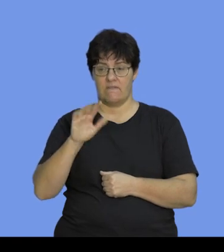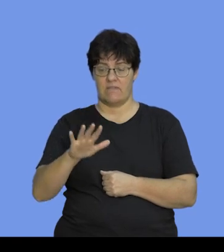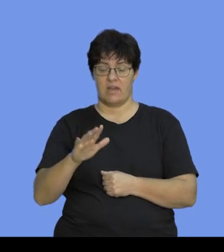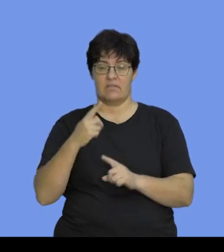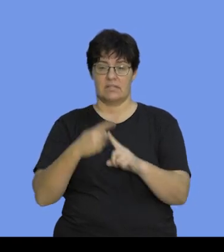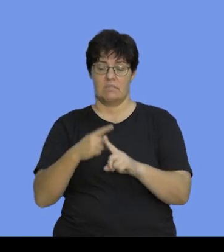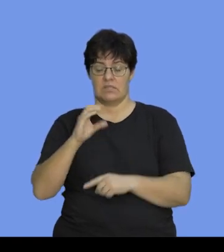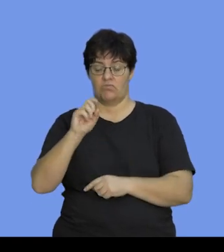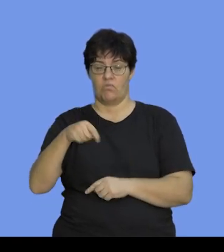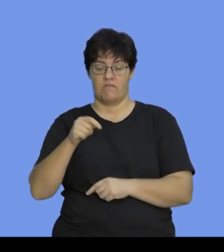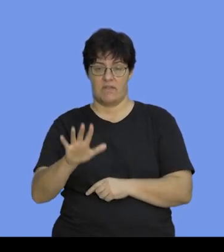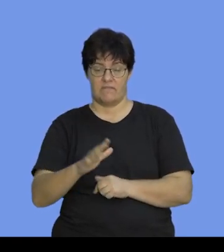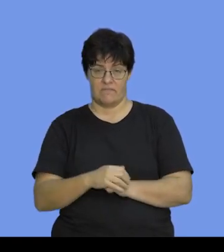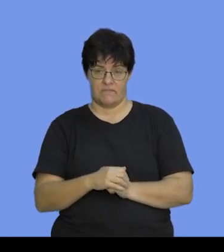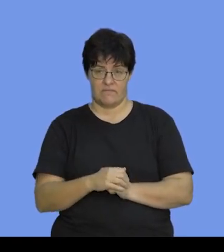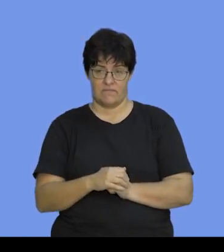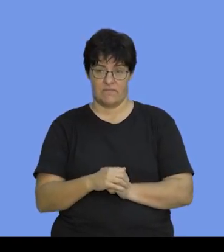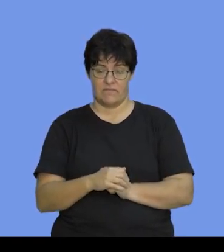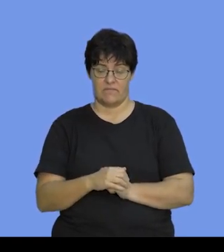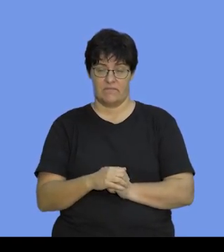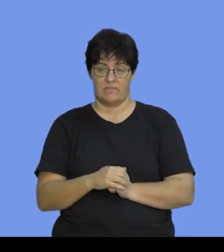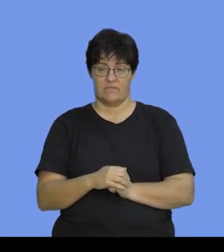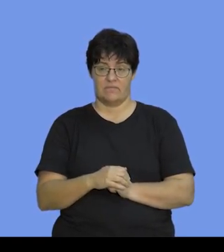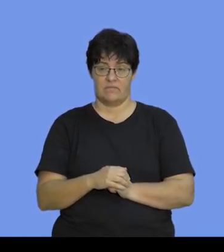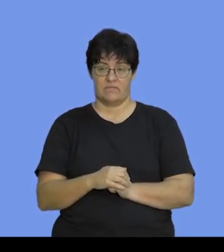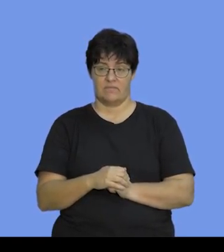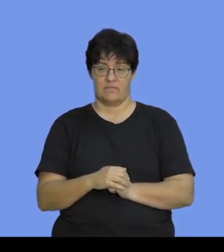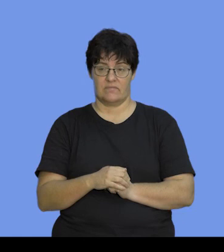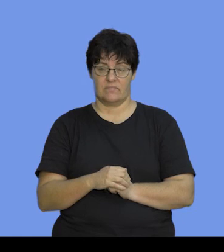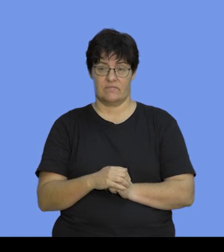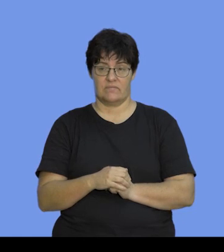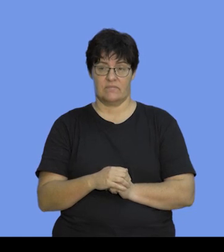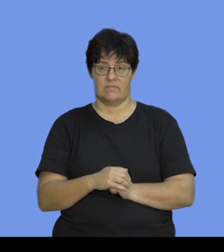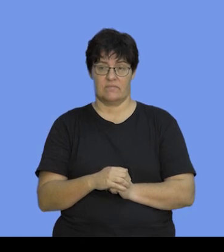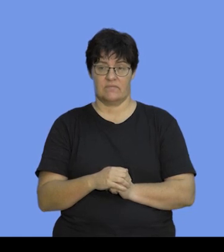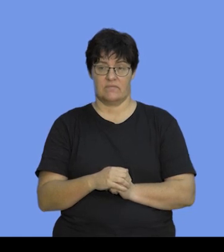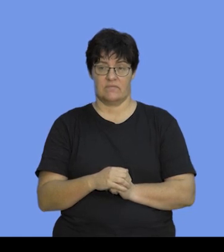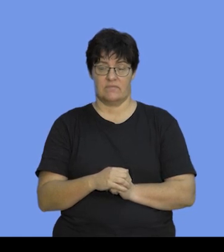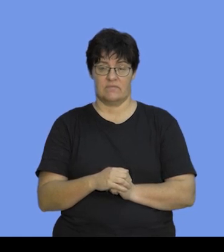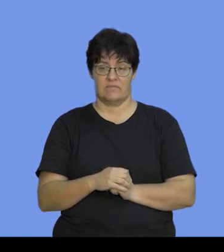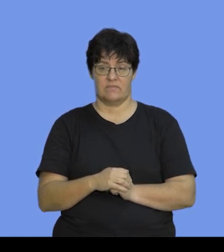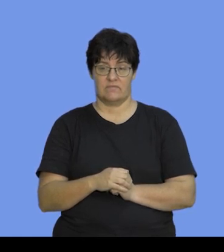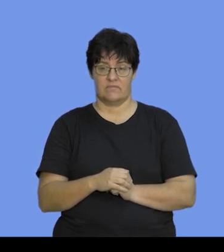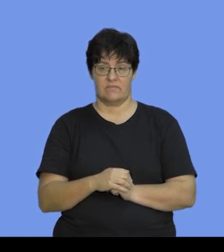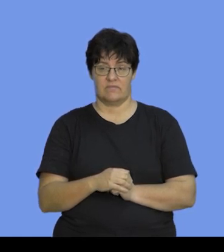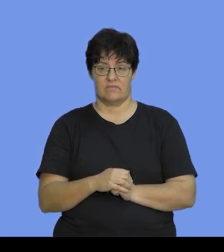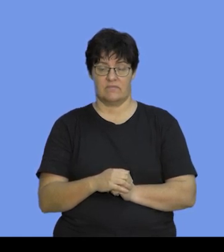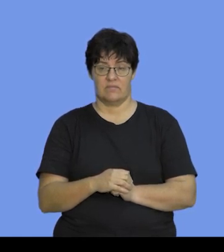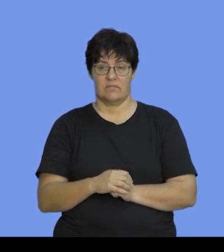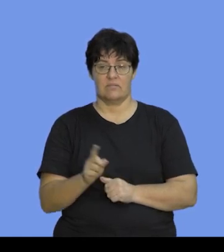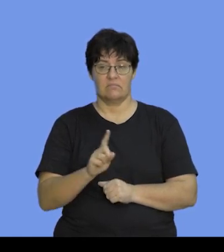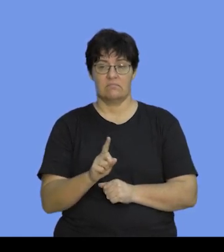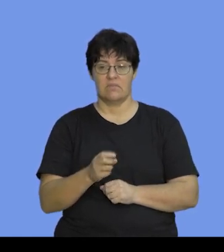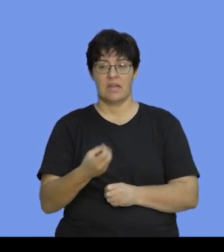is 133,5 multiplied by 0.5, right? Okay, this